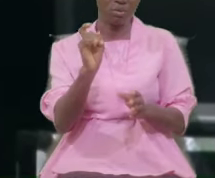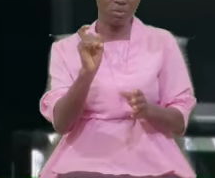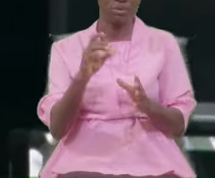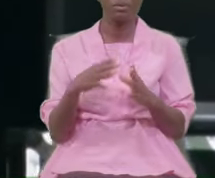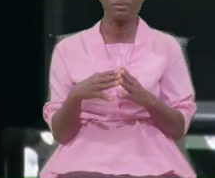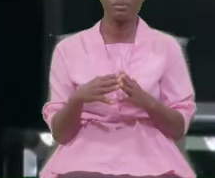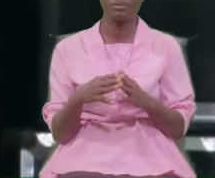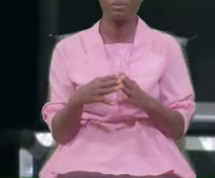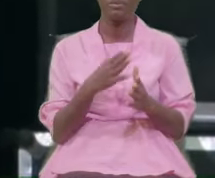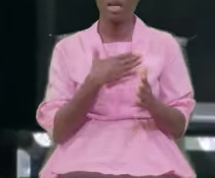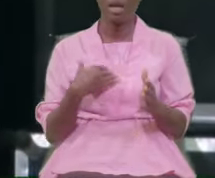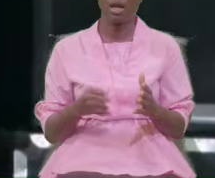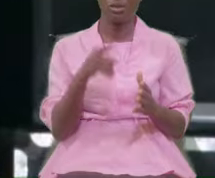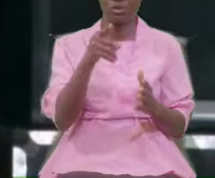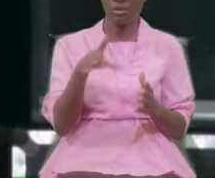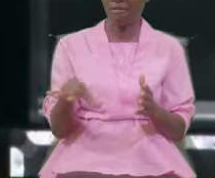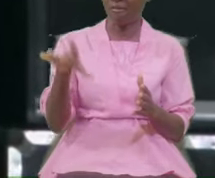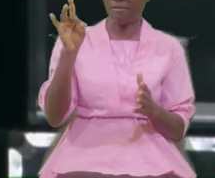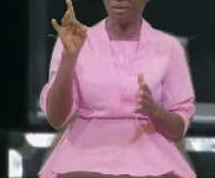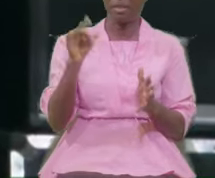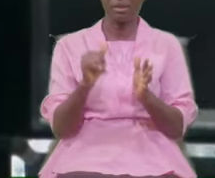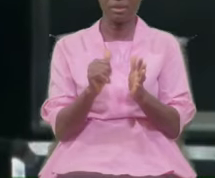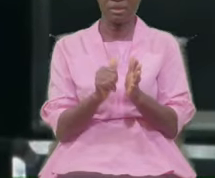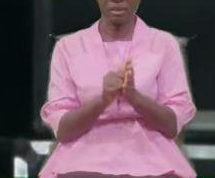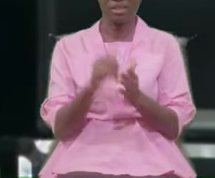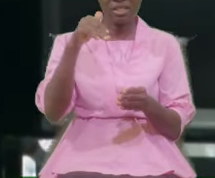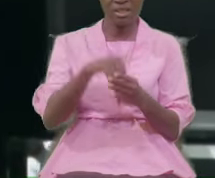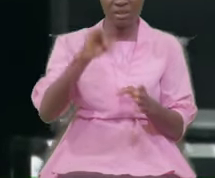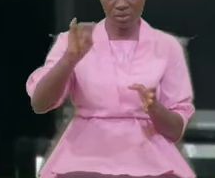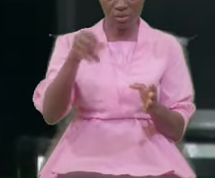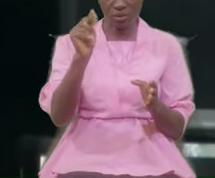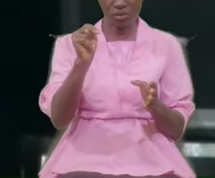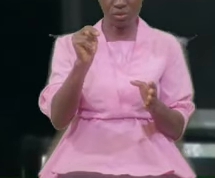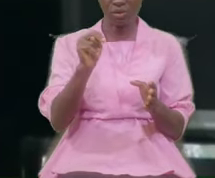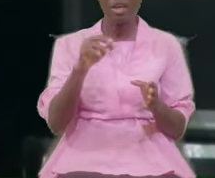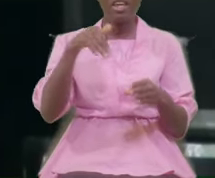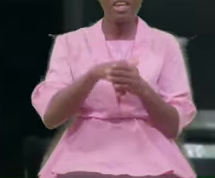you find that question in Matthew 19